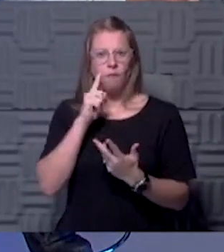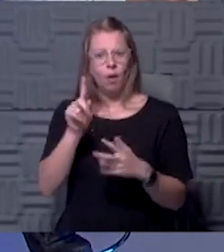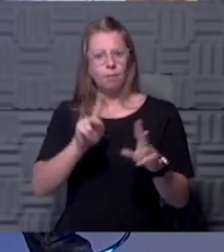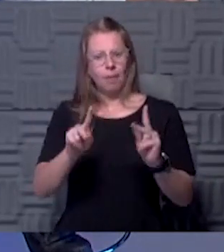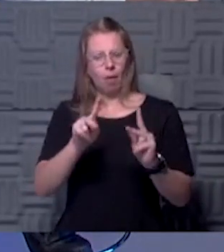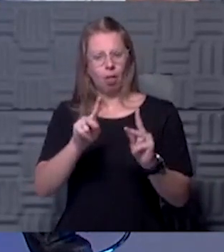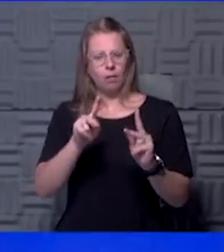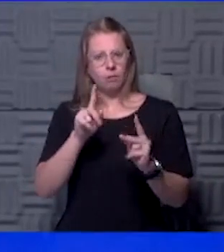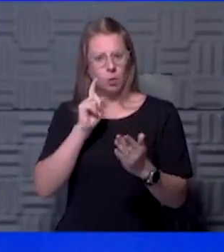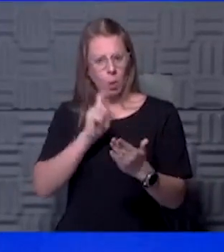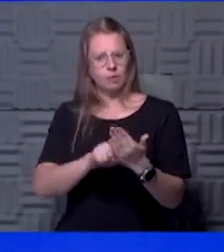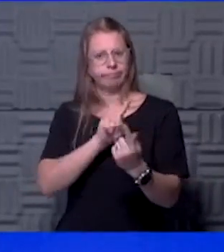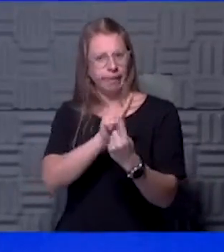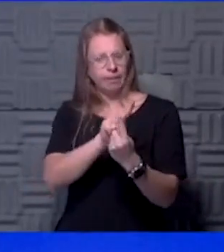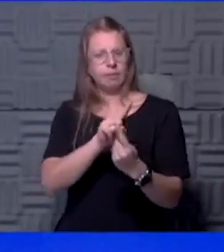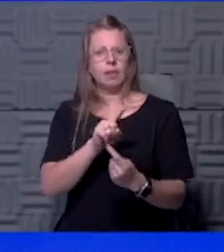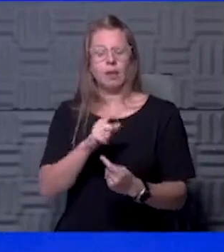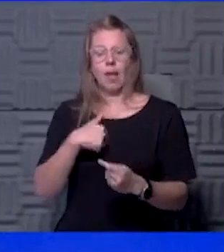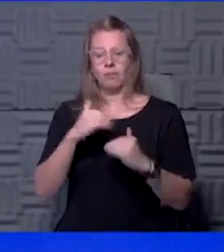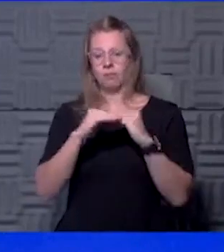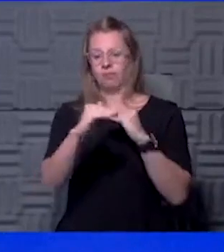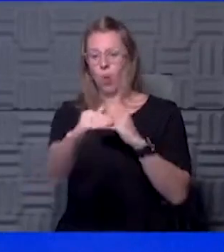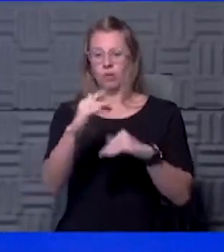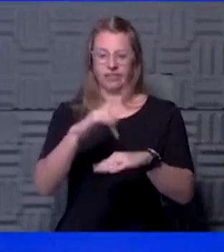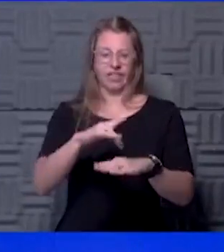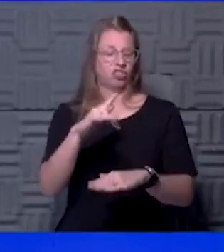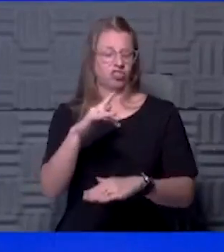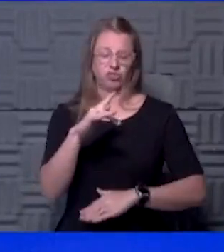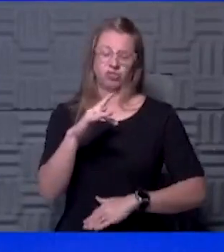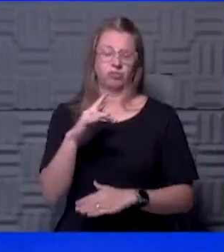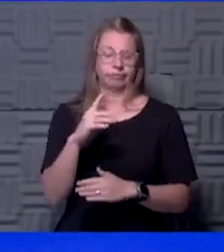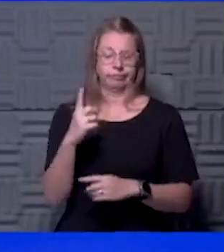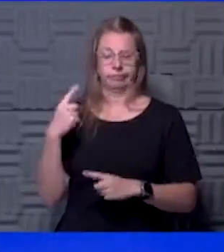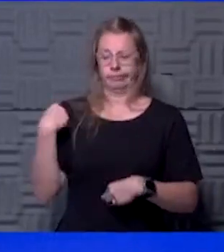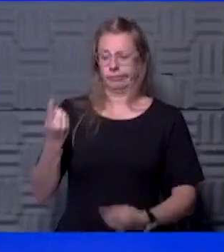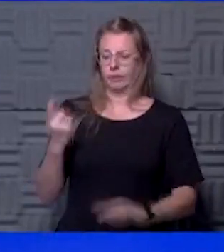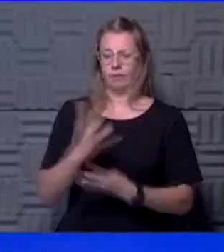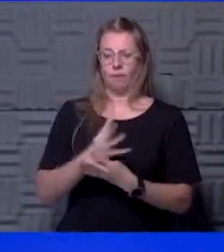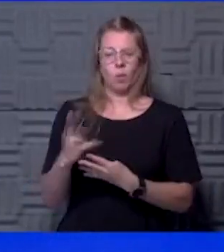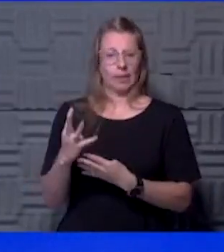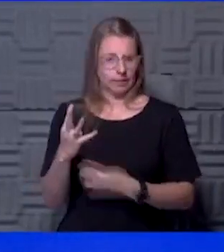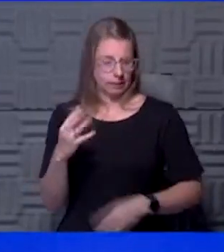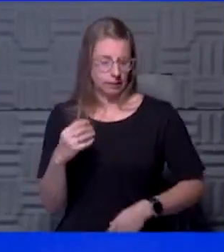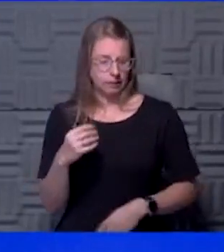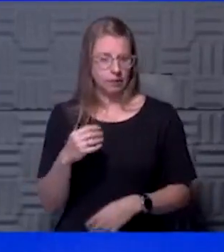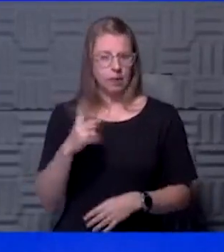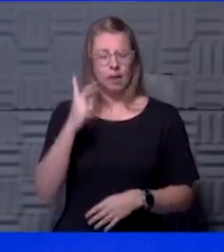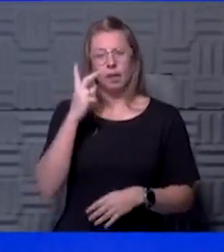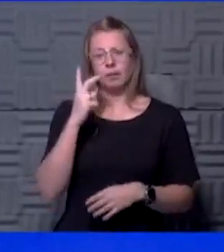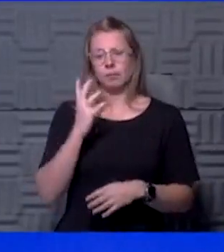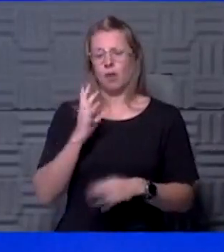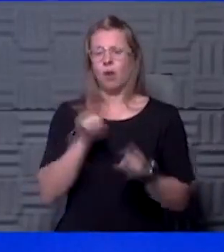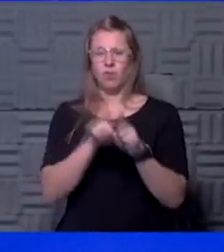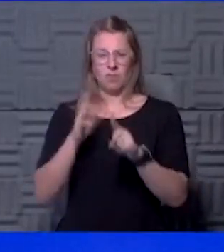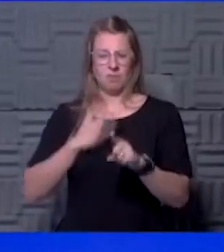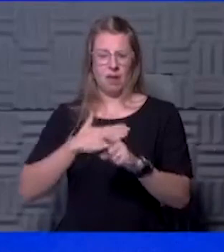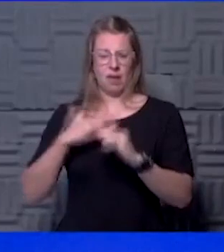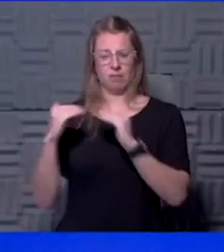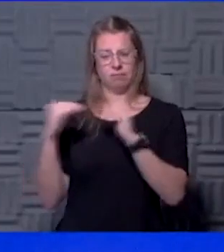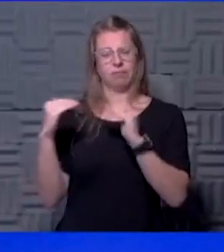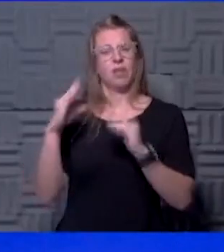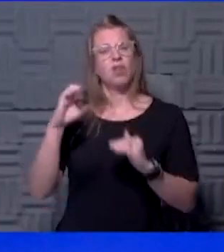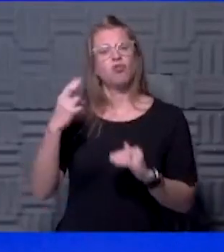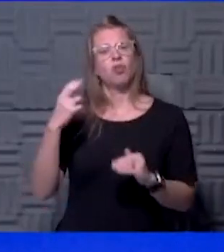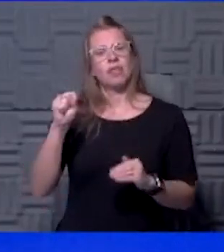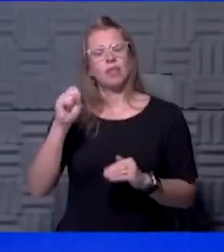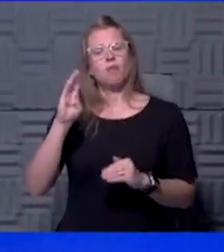with it? Yeah, I've been on the floor for the last 4 weeks, so certainly seeing the COVID patients along with a lot of my colleagues and our hospitalists, Chris Brown